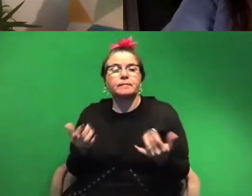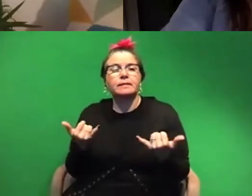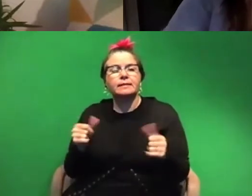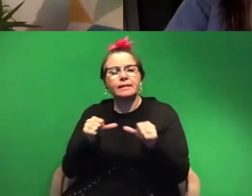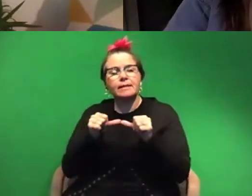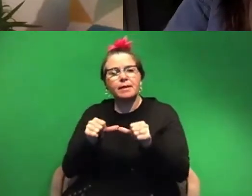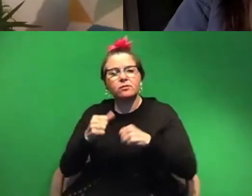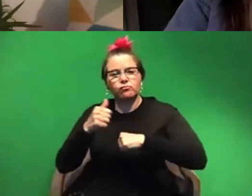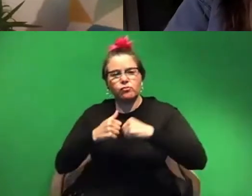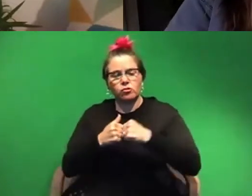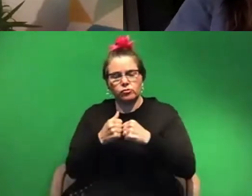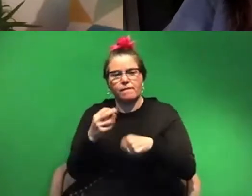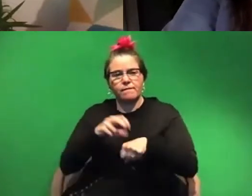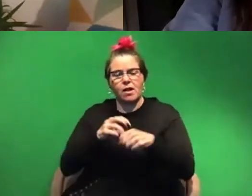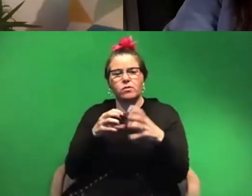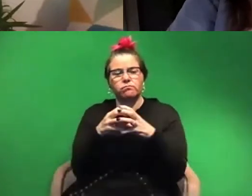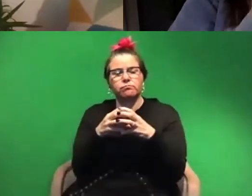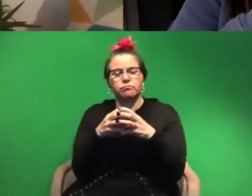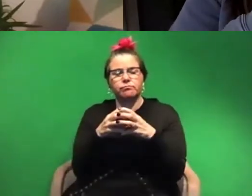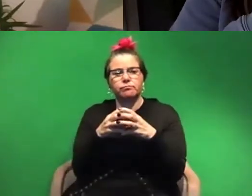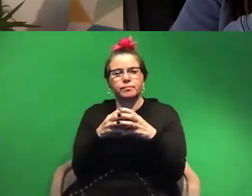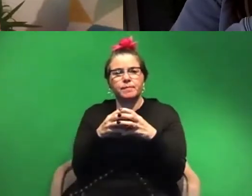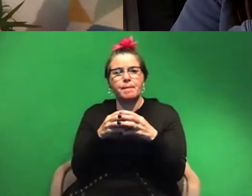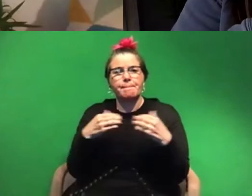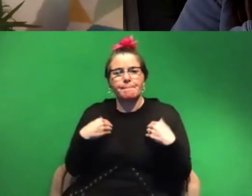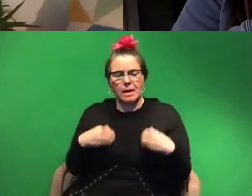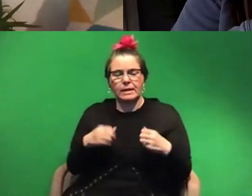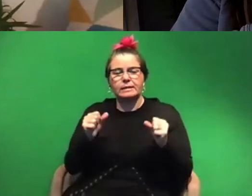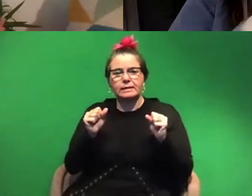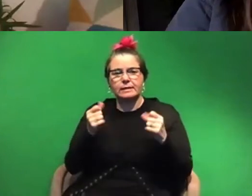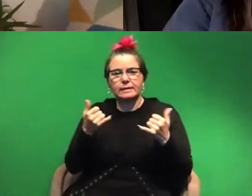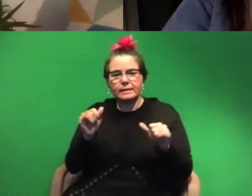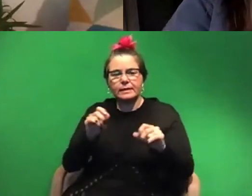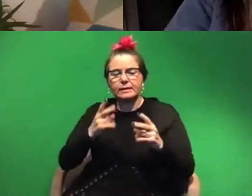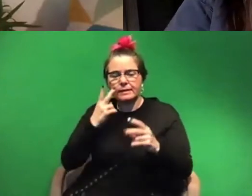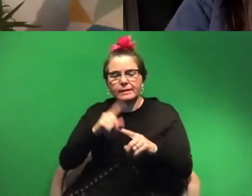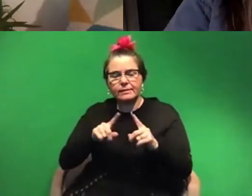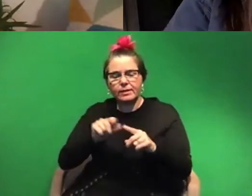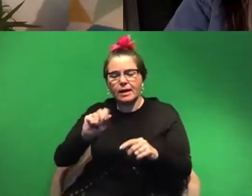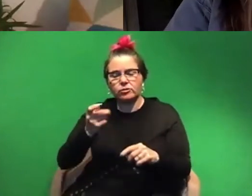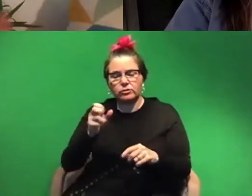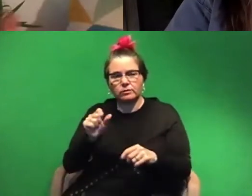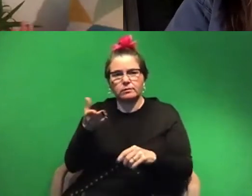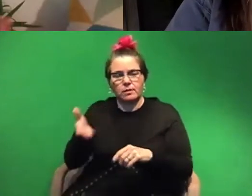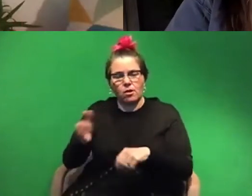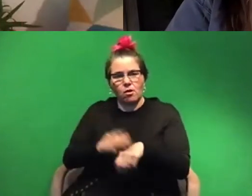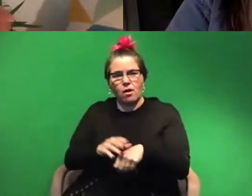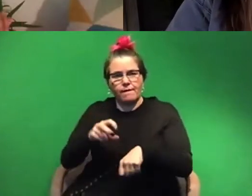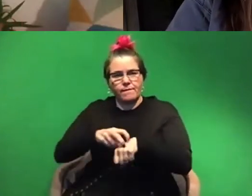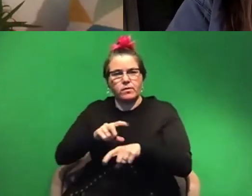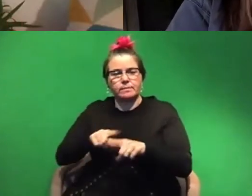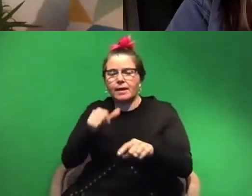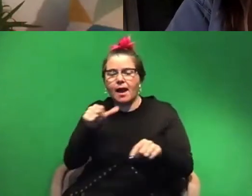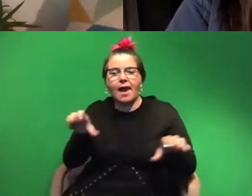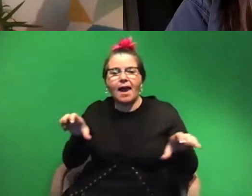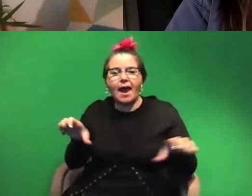the structure of the virus. So the body can still see the different antigens present on the virus, but it's not an active virus